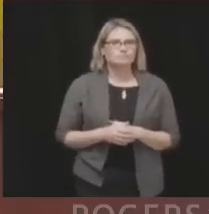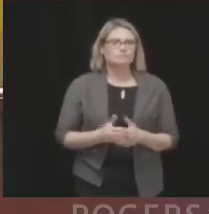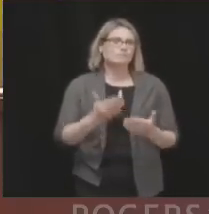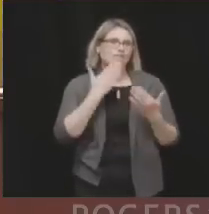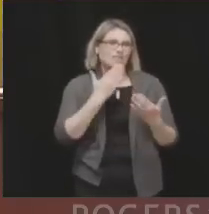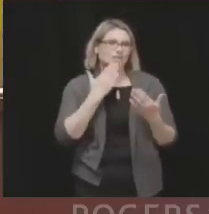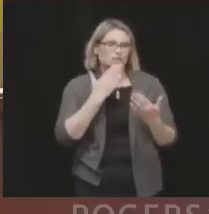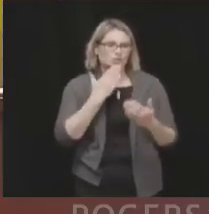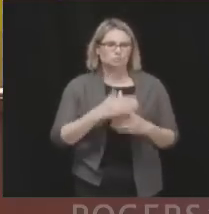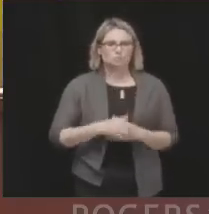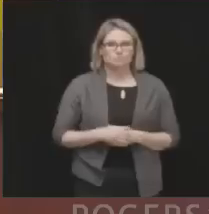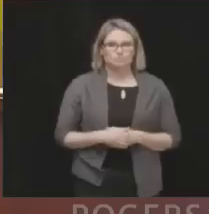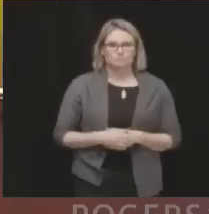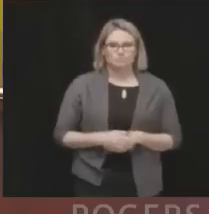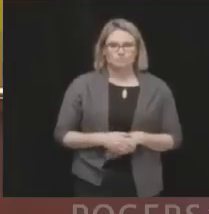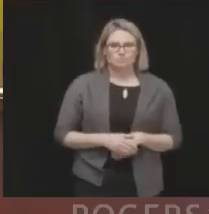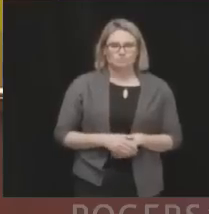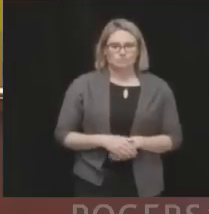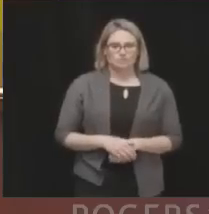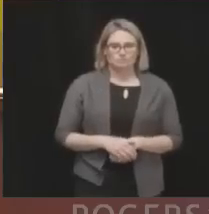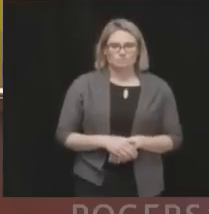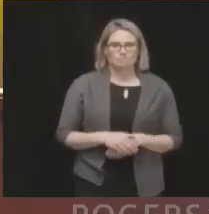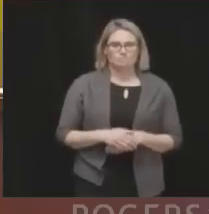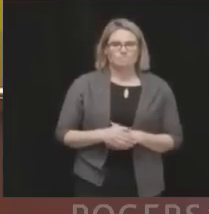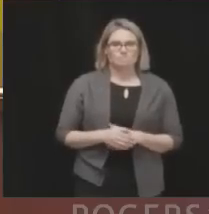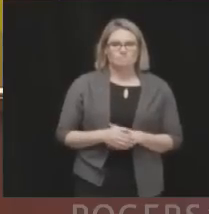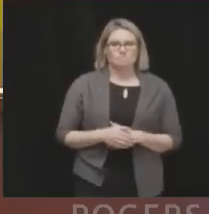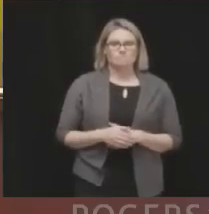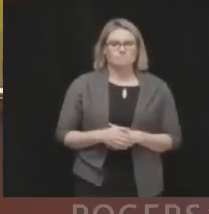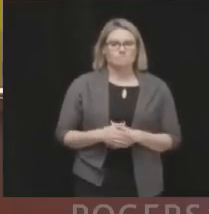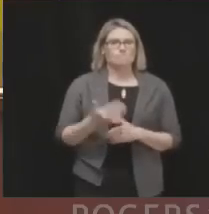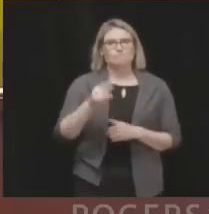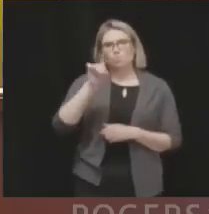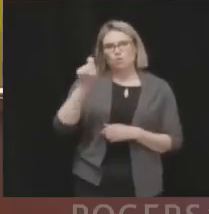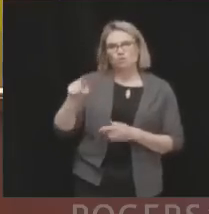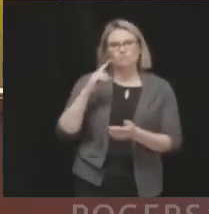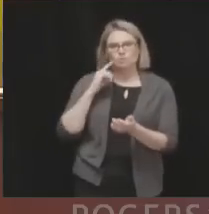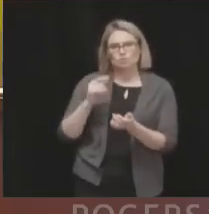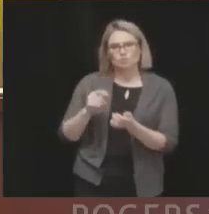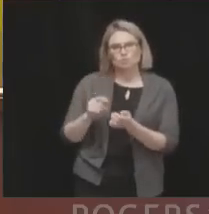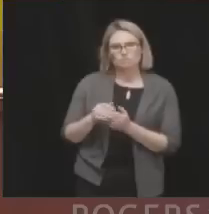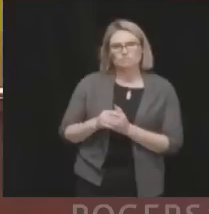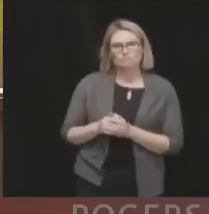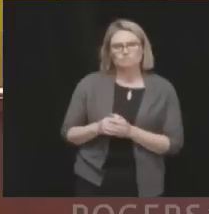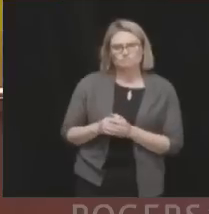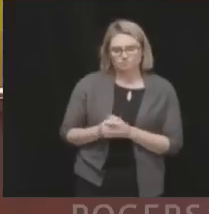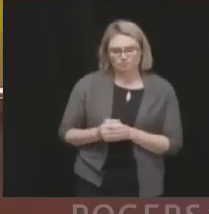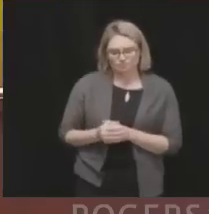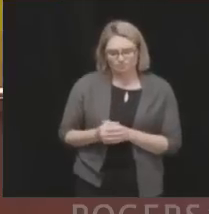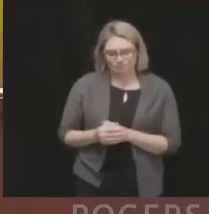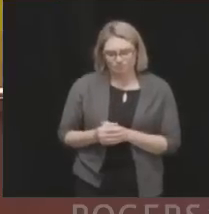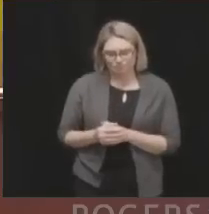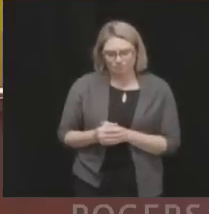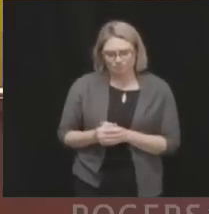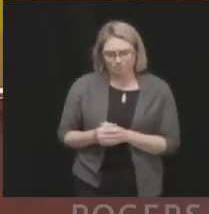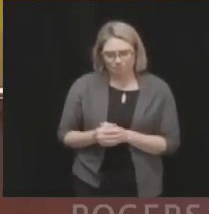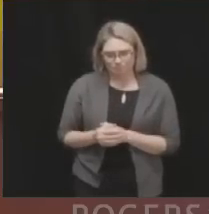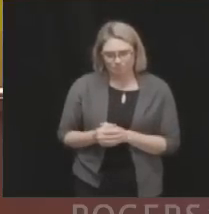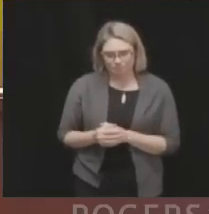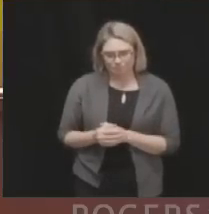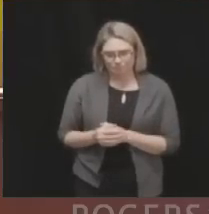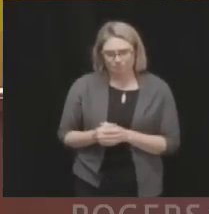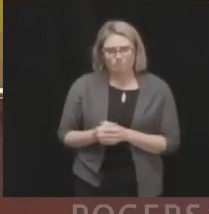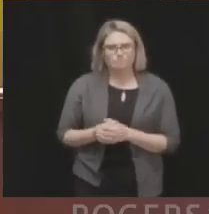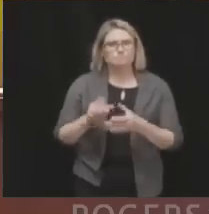what are the why are the considerations different for restaurants and bars in terms of when they can reopen?